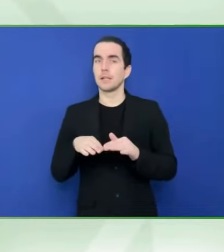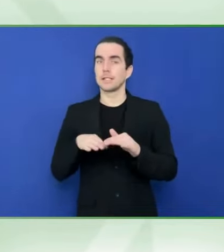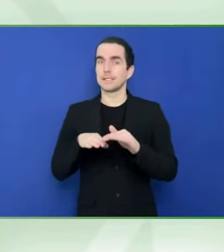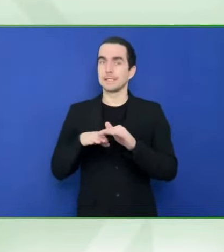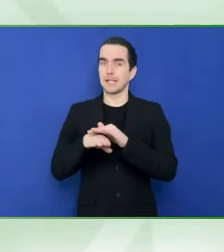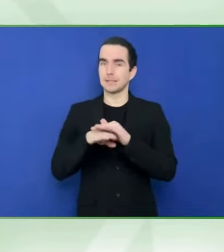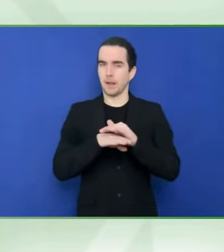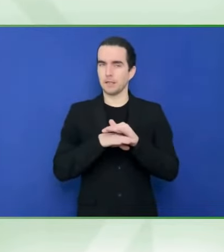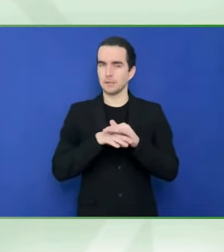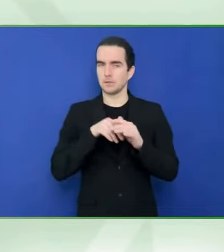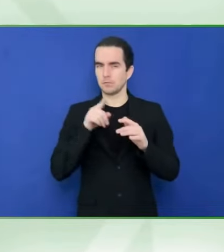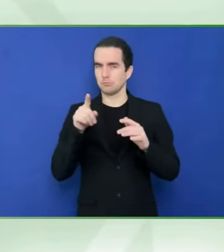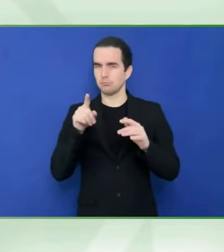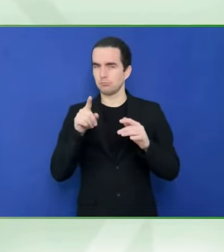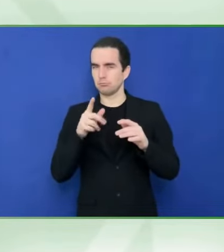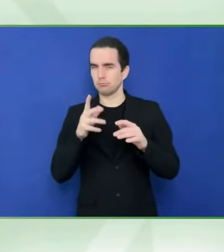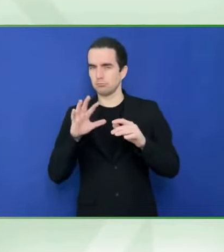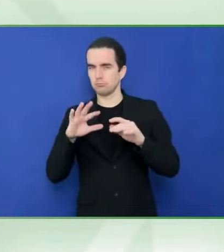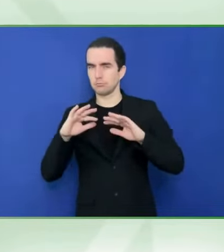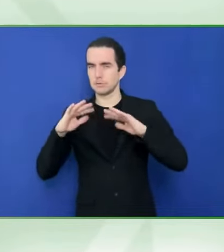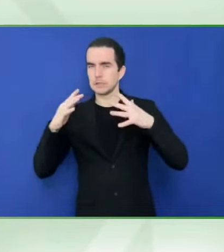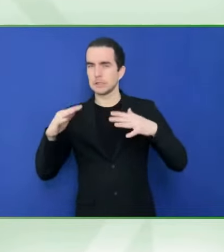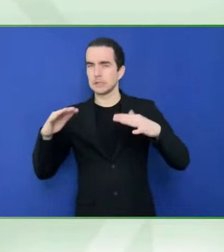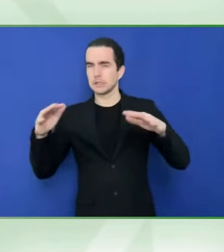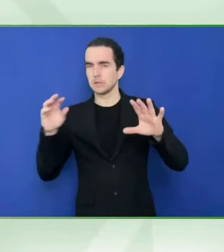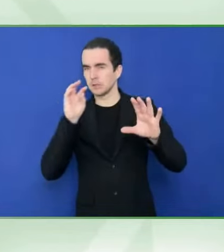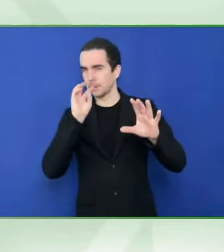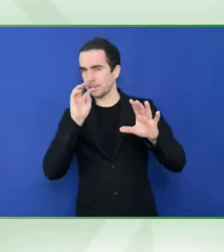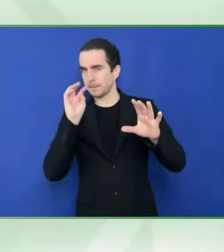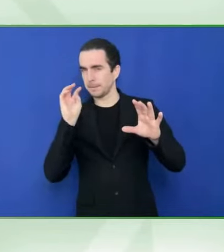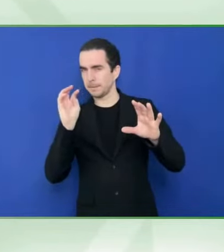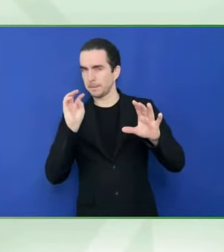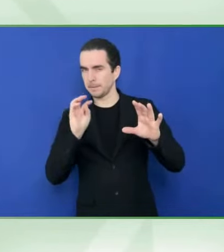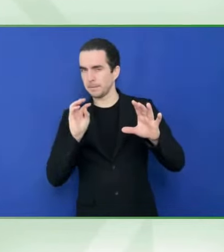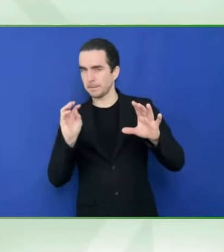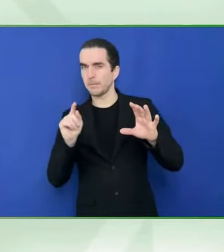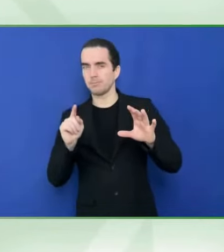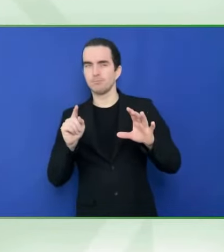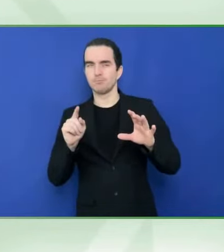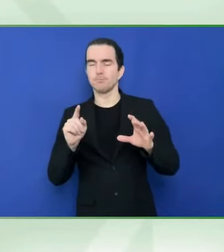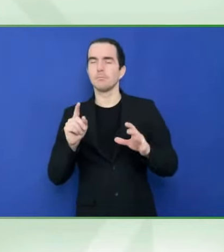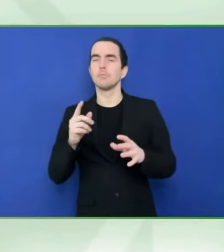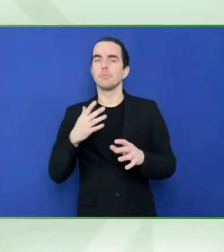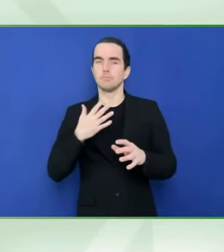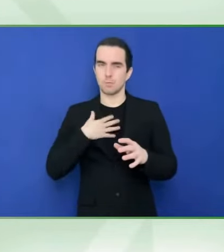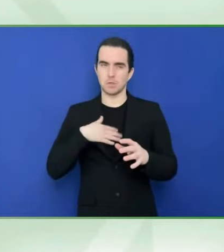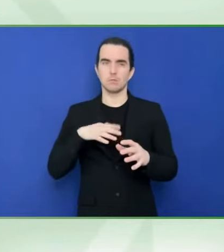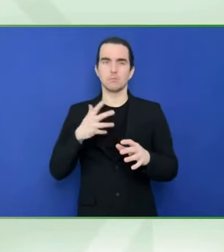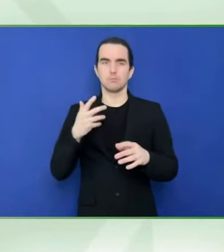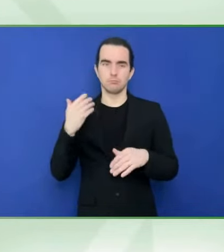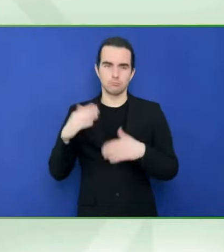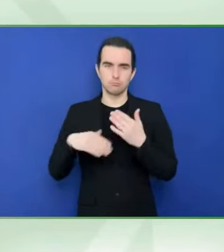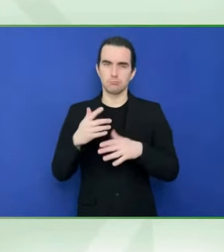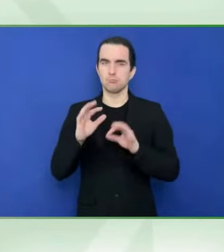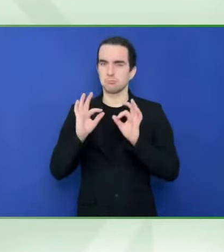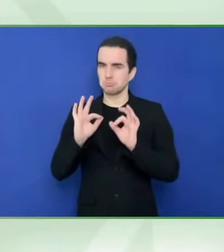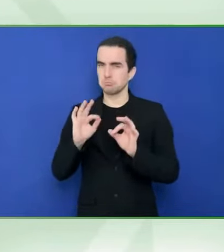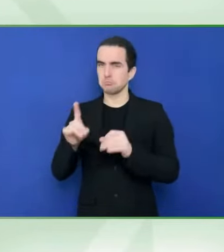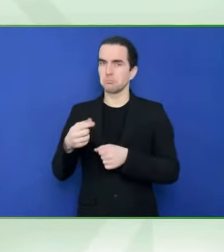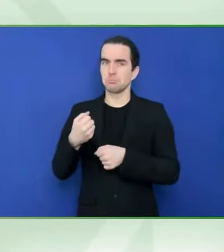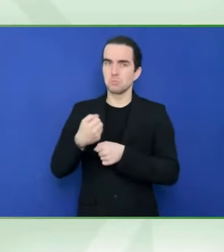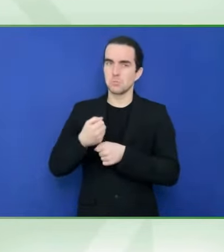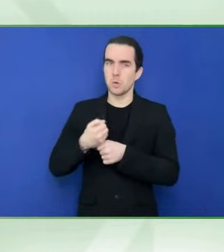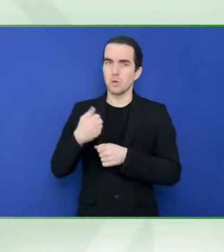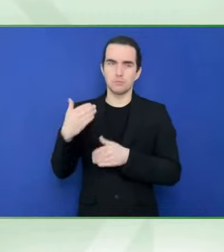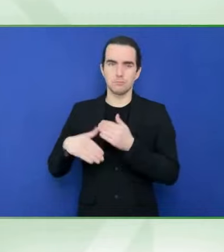the importance of this end-to-end thinking as we enable people to actually contribute to the economy, because at every step of that journey, they're